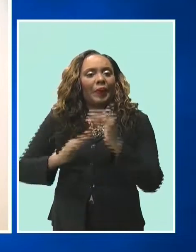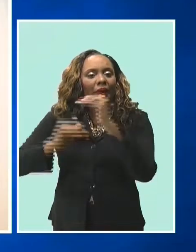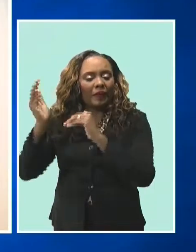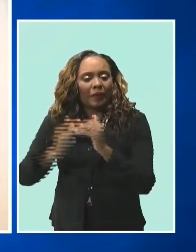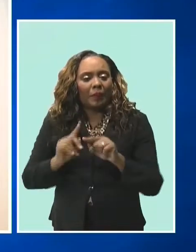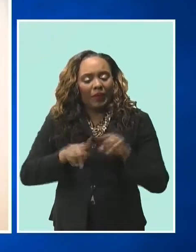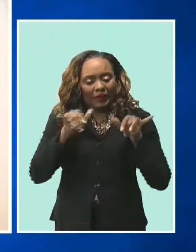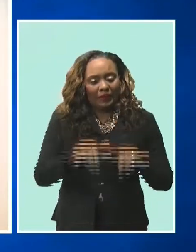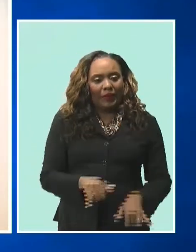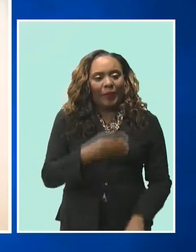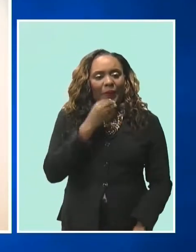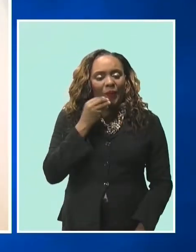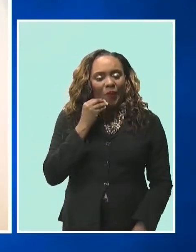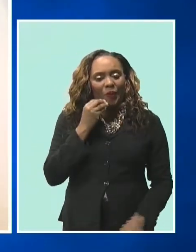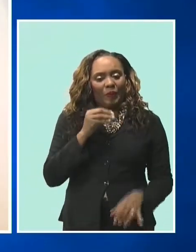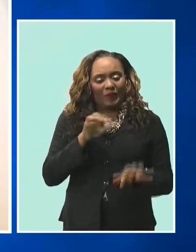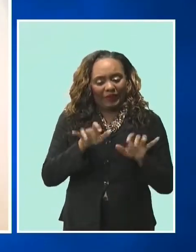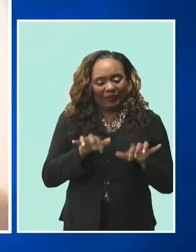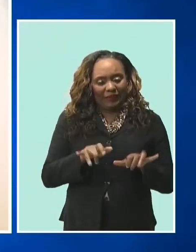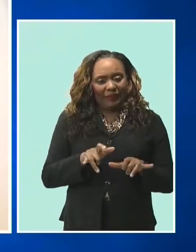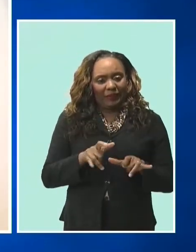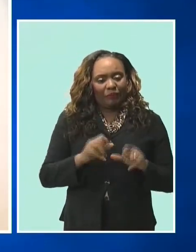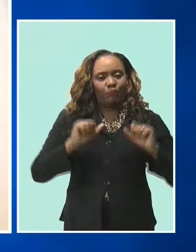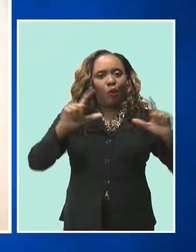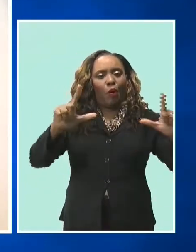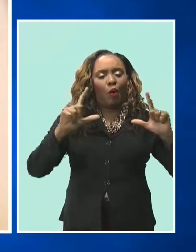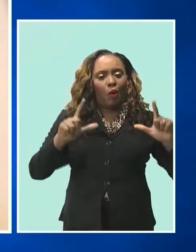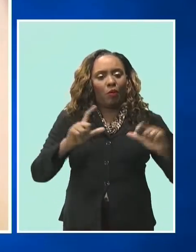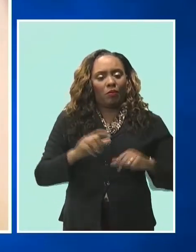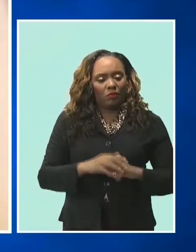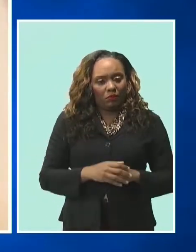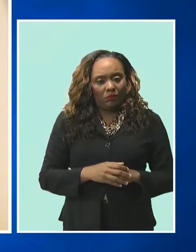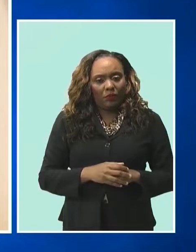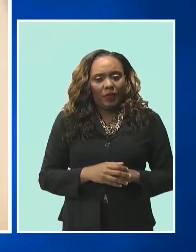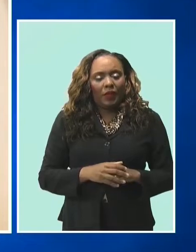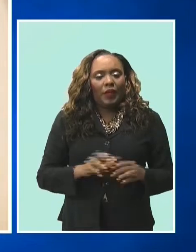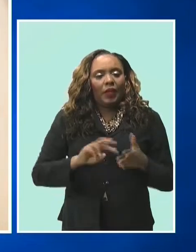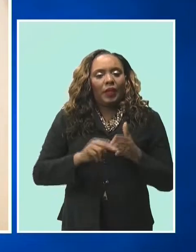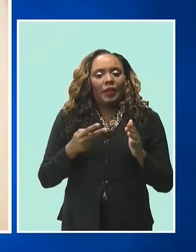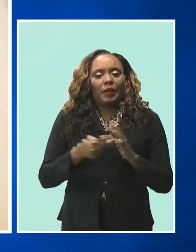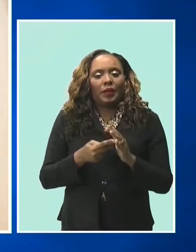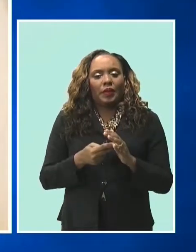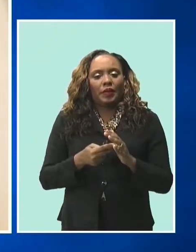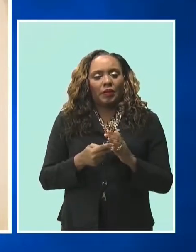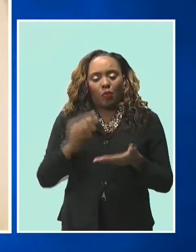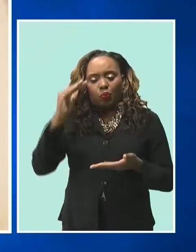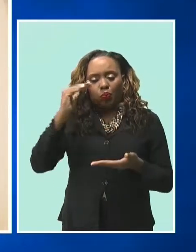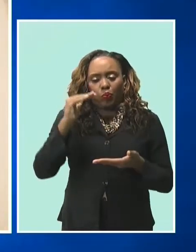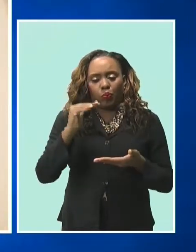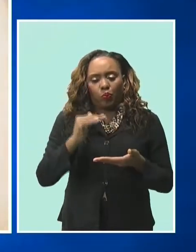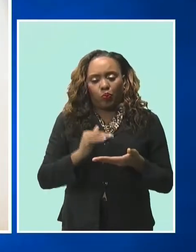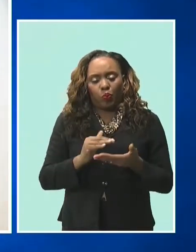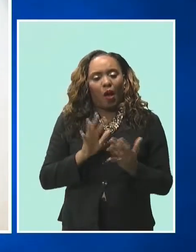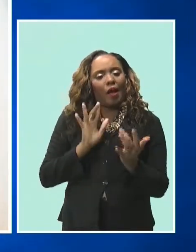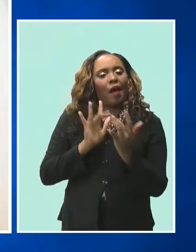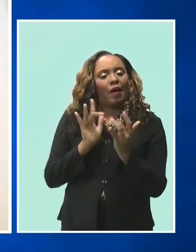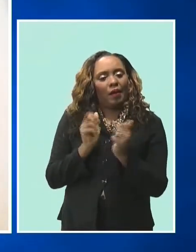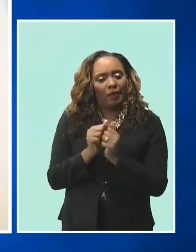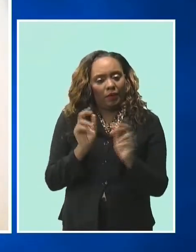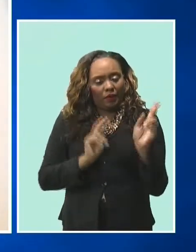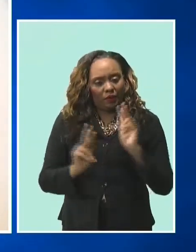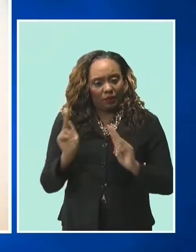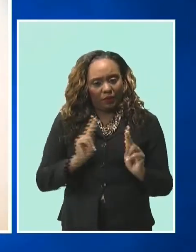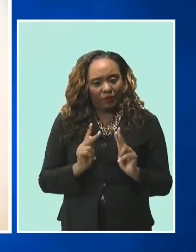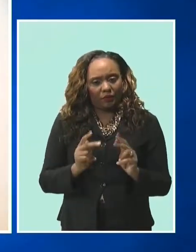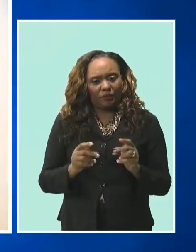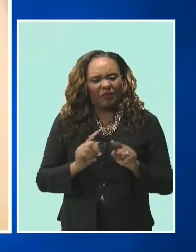that helps to stop the spread and the contact between people in relation to this virus. So a lot of measures are being put into